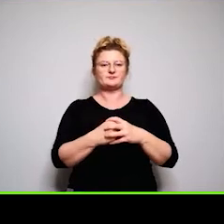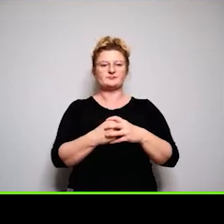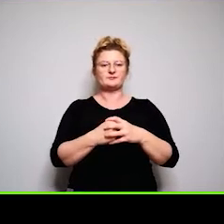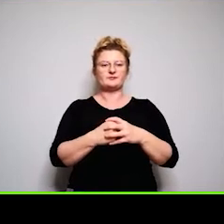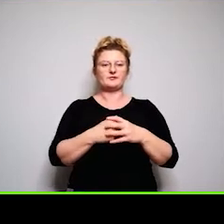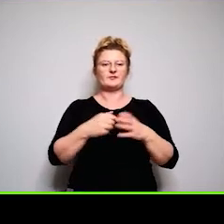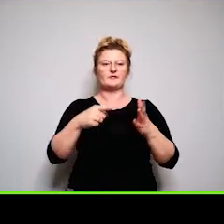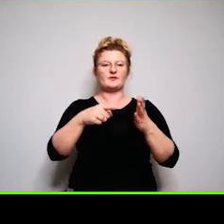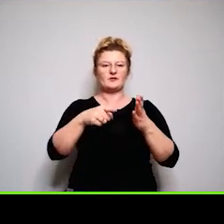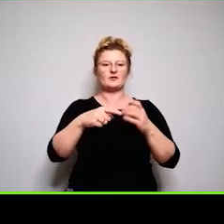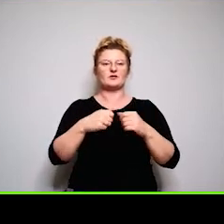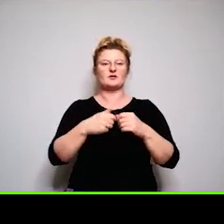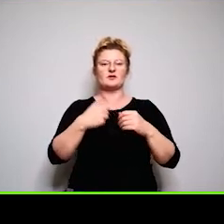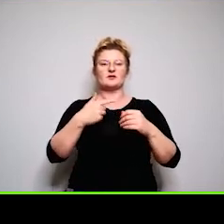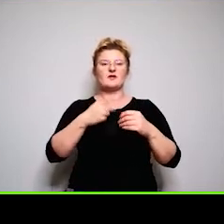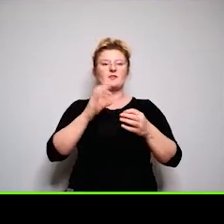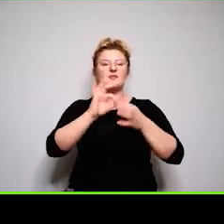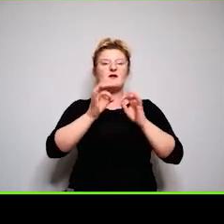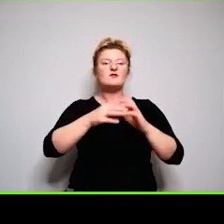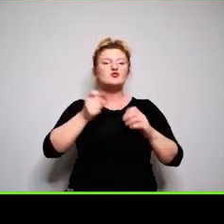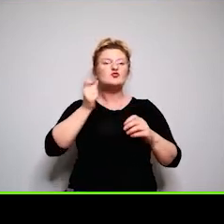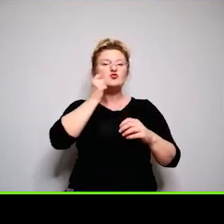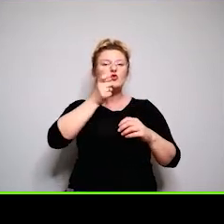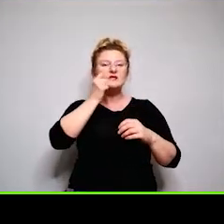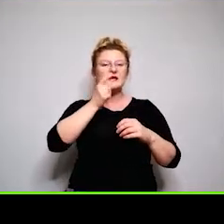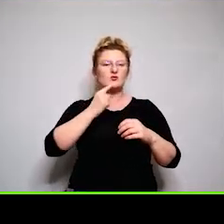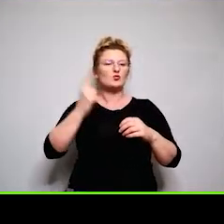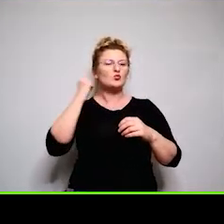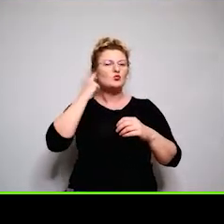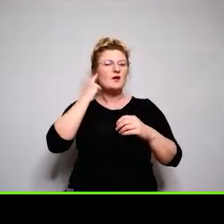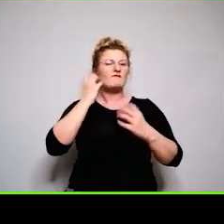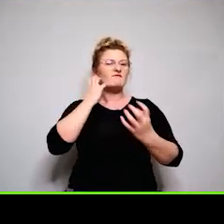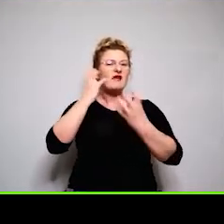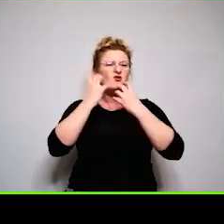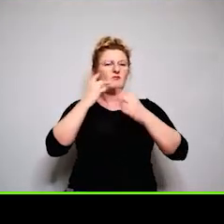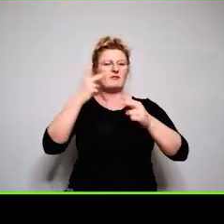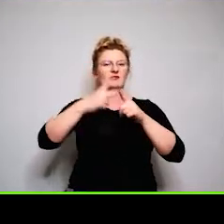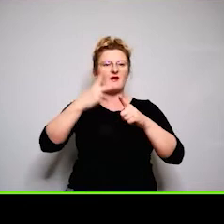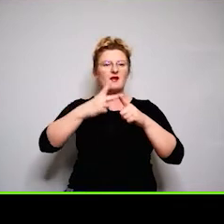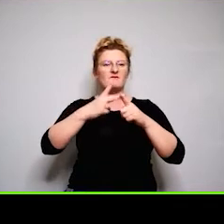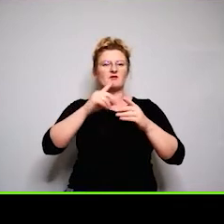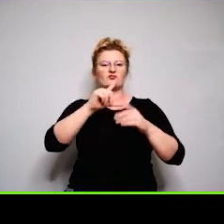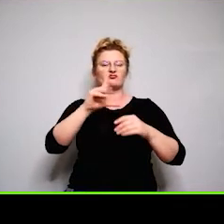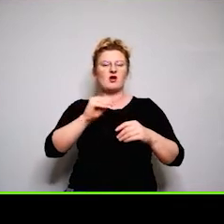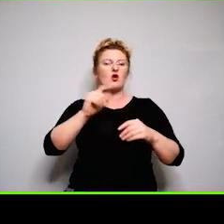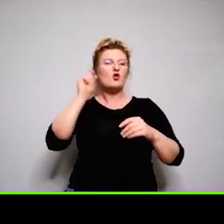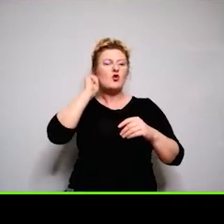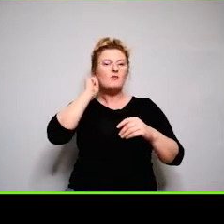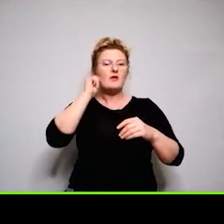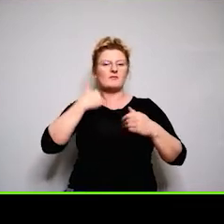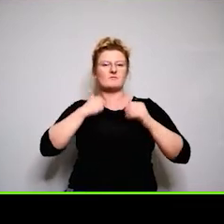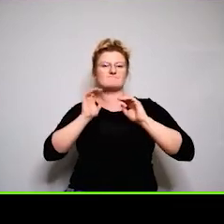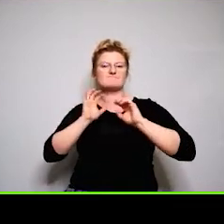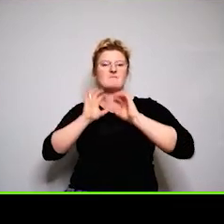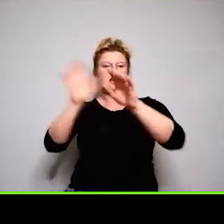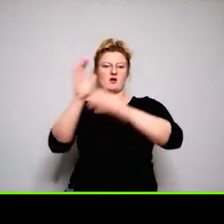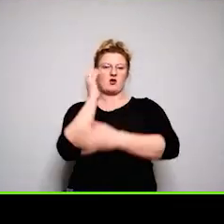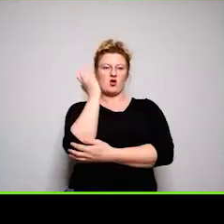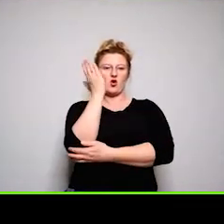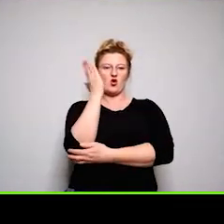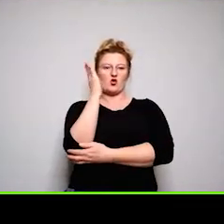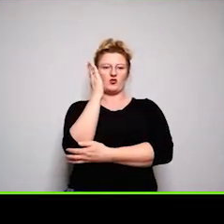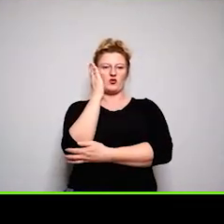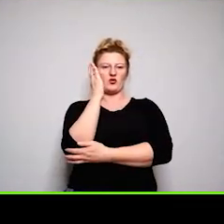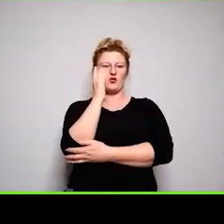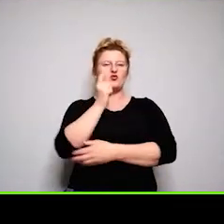normal. So we talked to them and we said, so what do you think? It could be your mom, it could be your sister, it